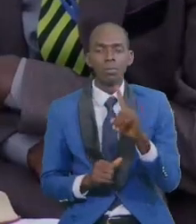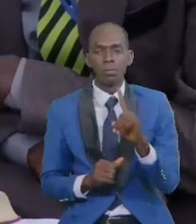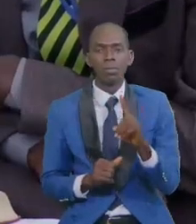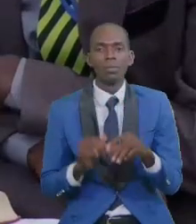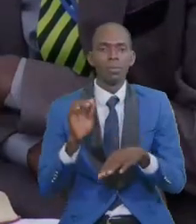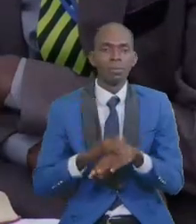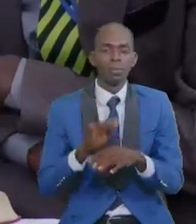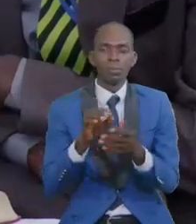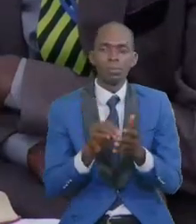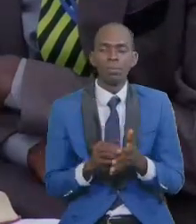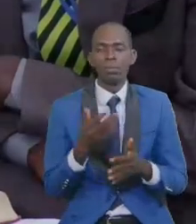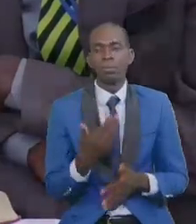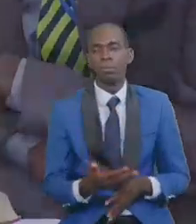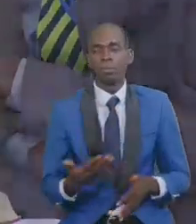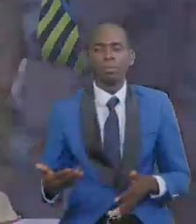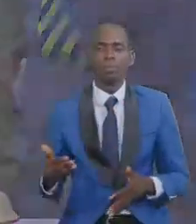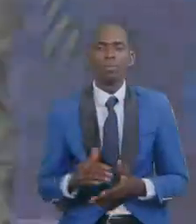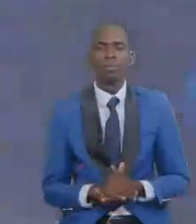things.